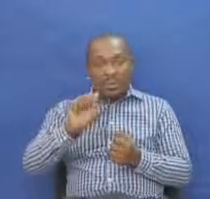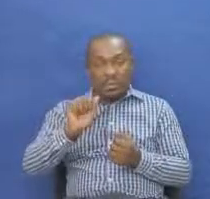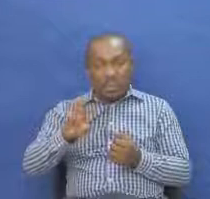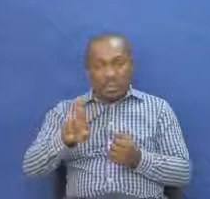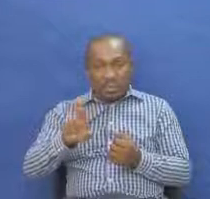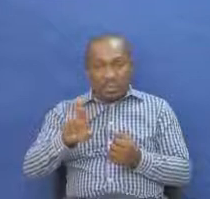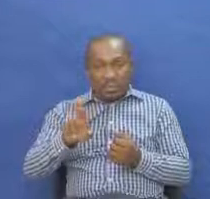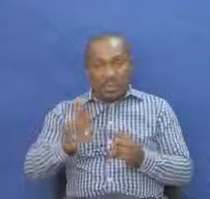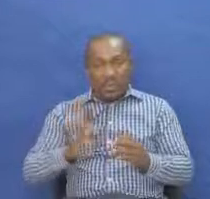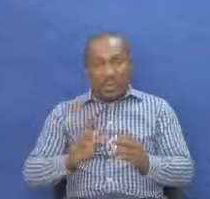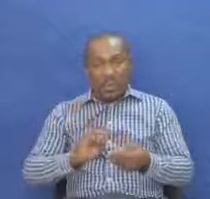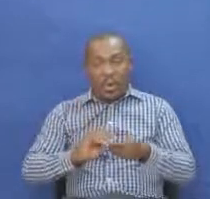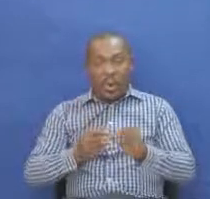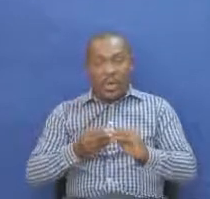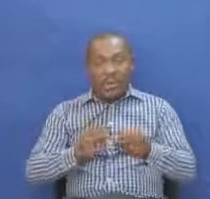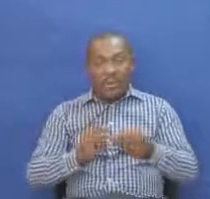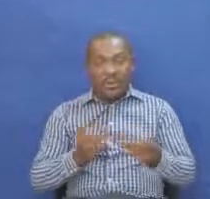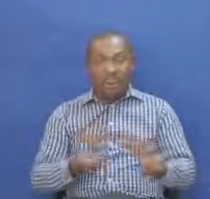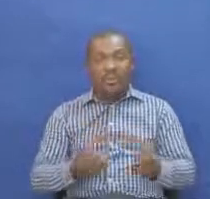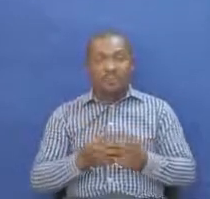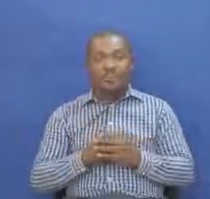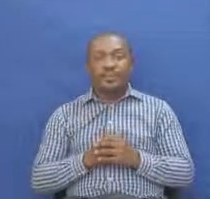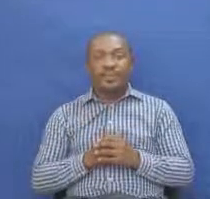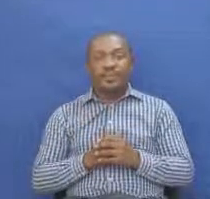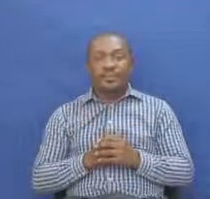during growth and development,